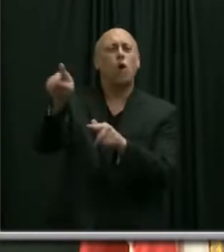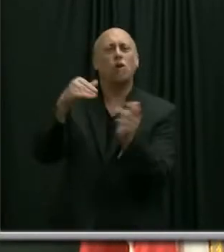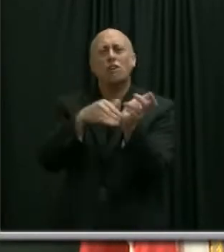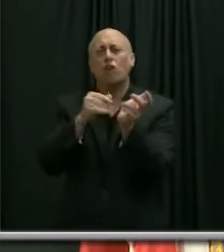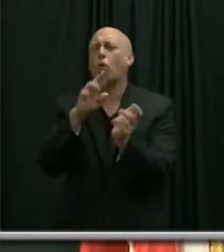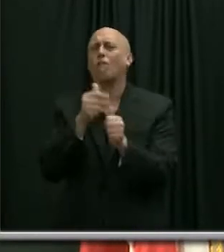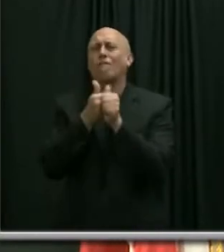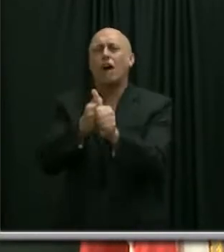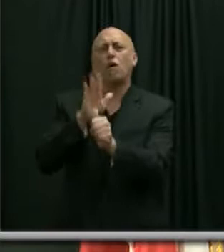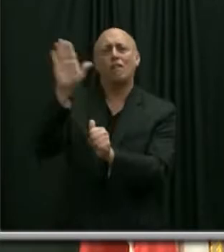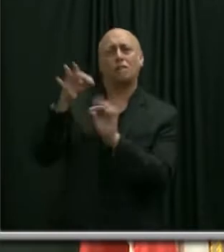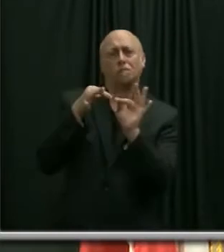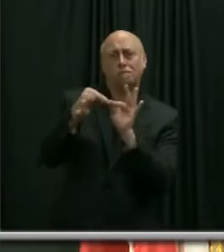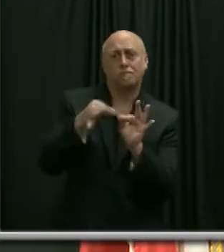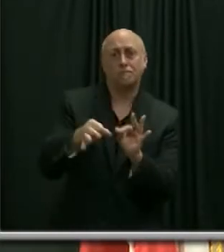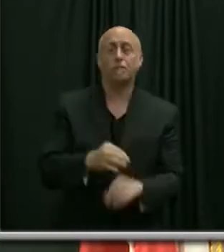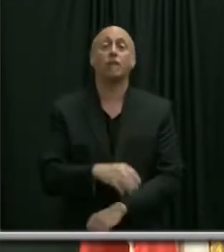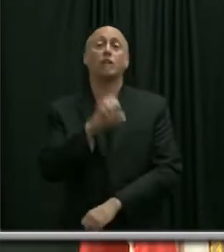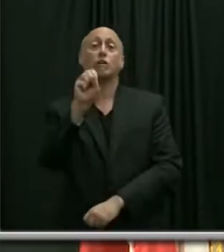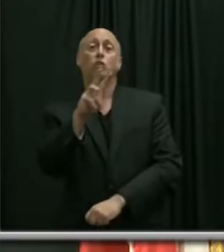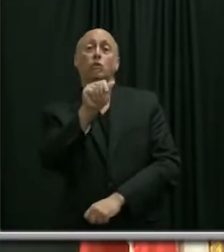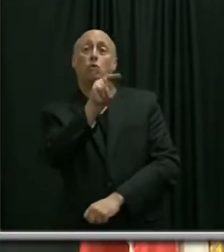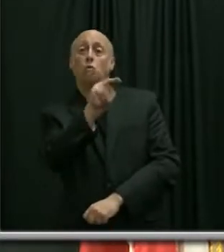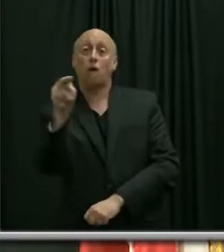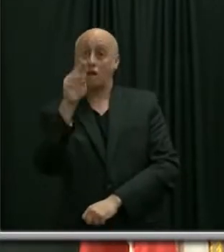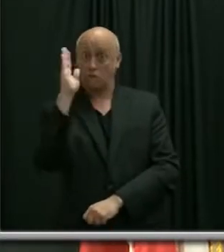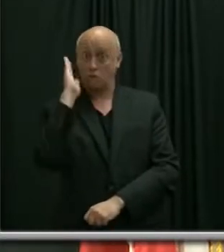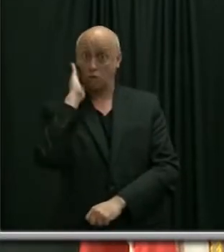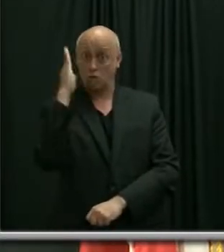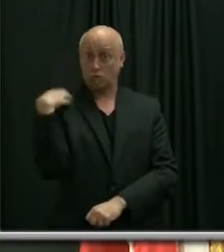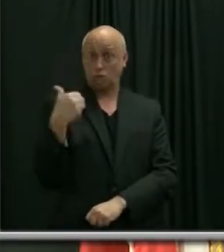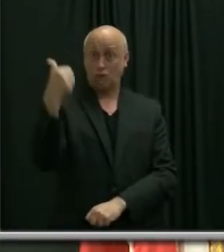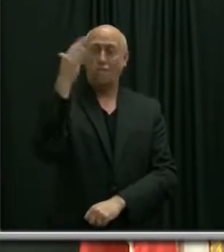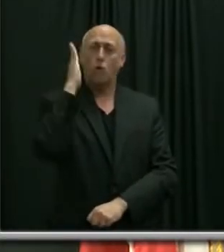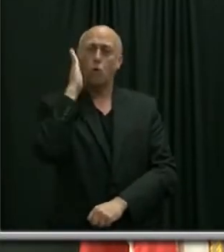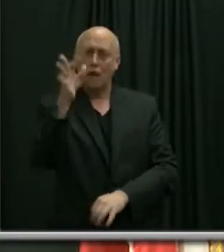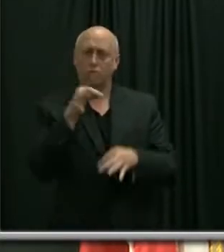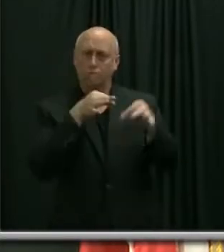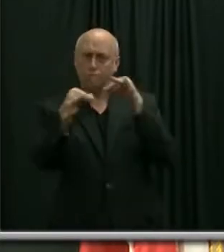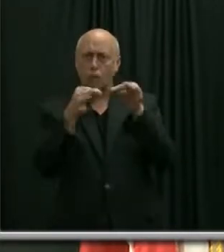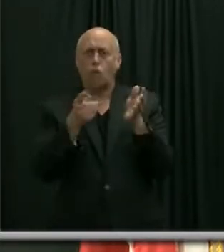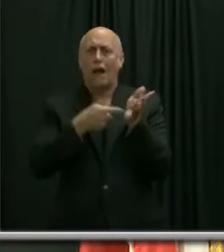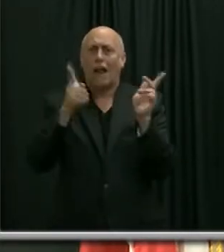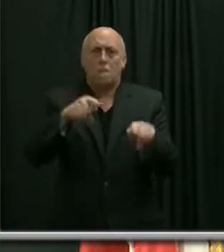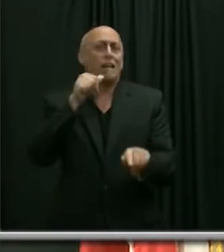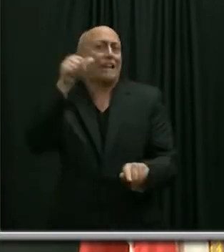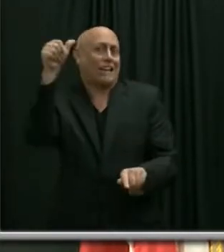Chief Swan will give us an update on how the first day of these assessment centers went.